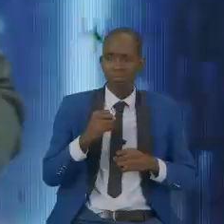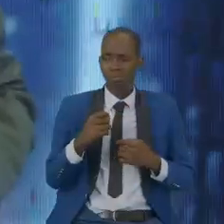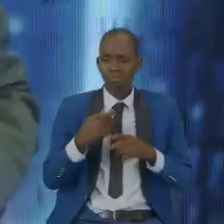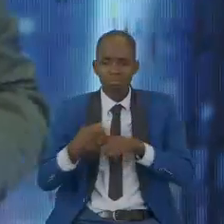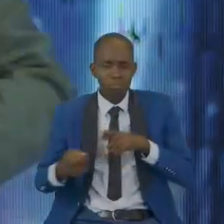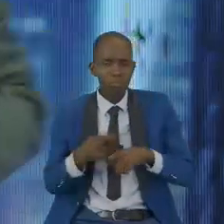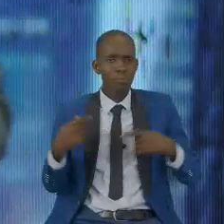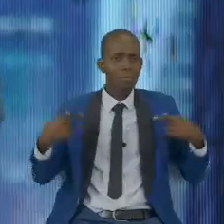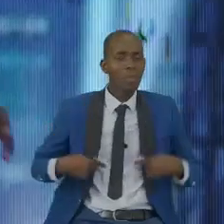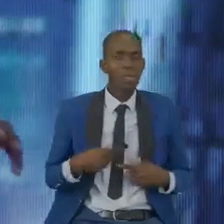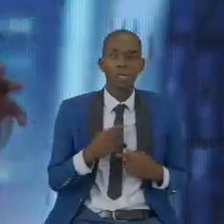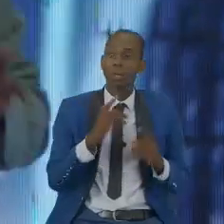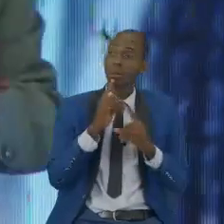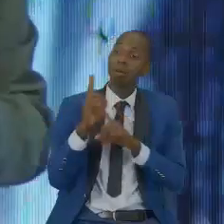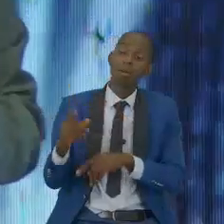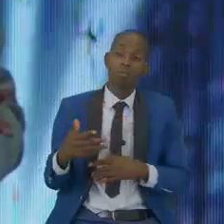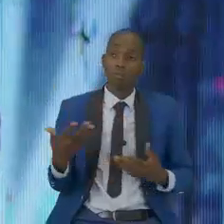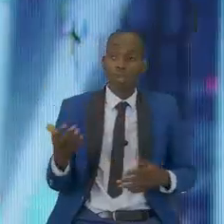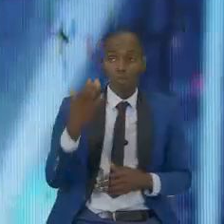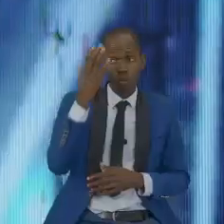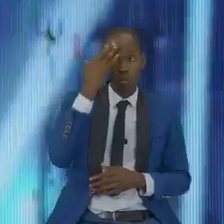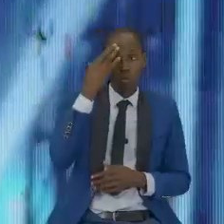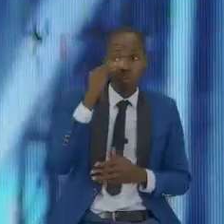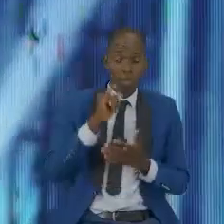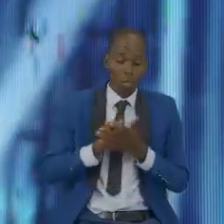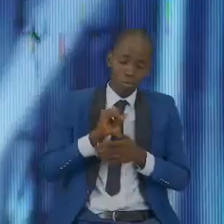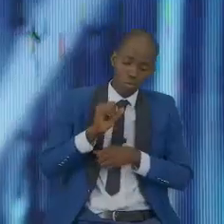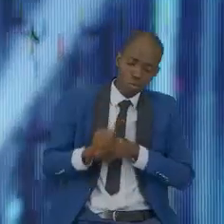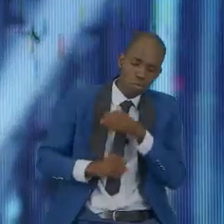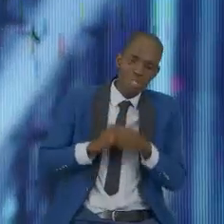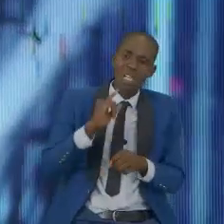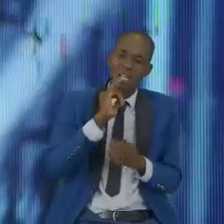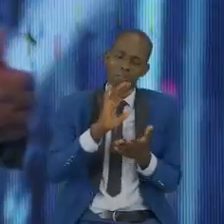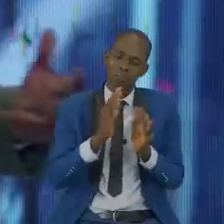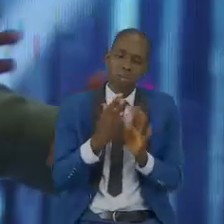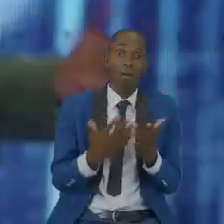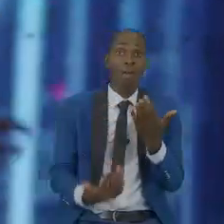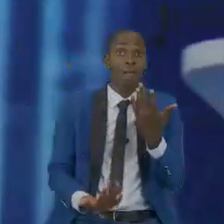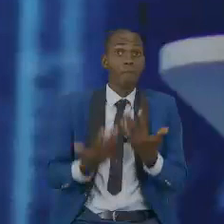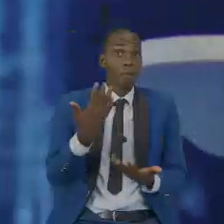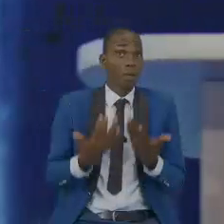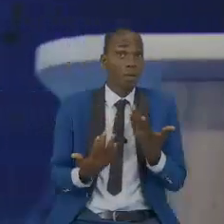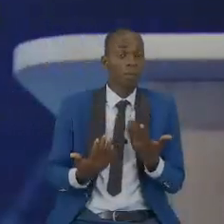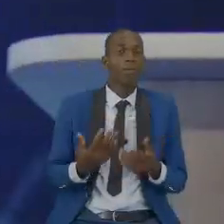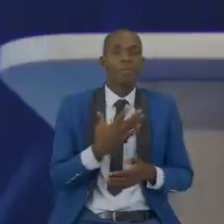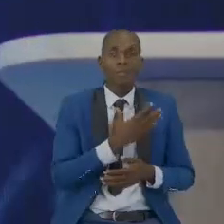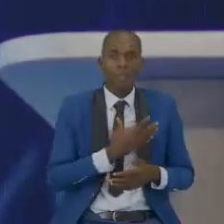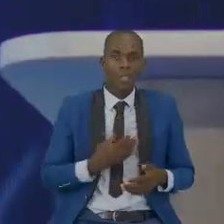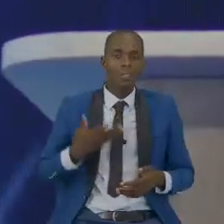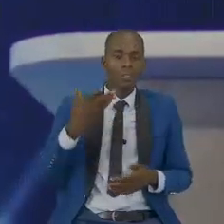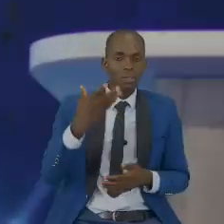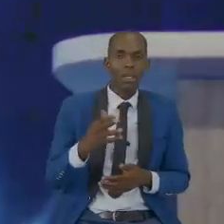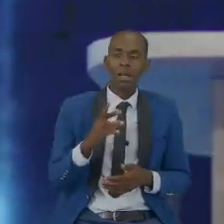He said, you know, affliction is like fire, and there are some cords binding